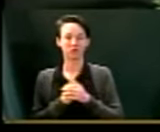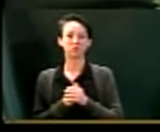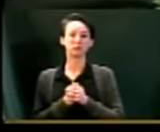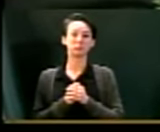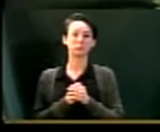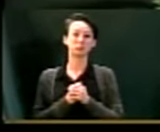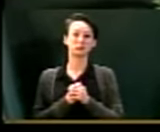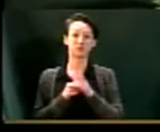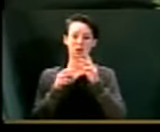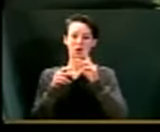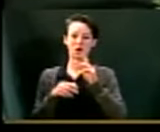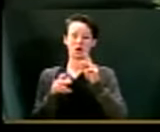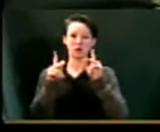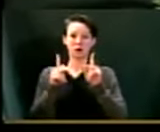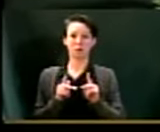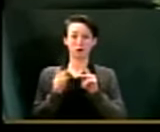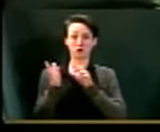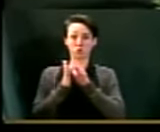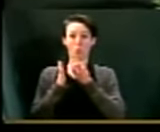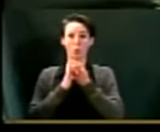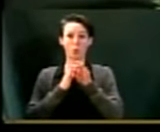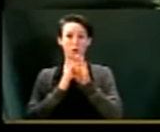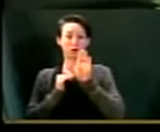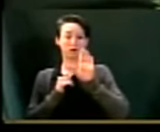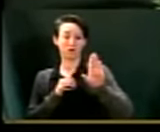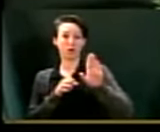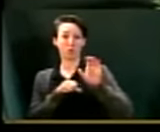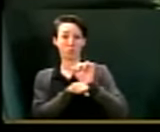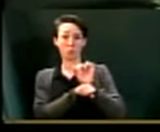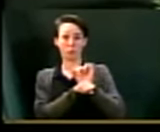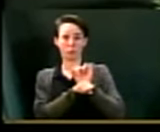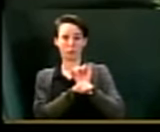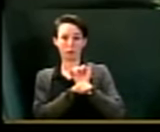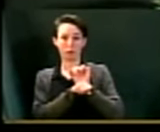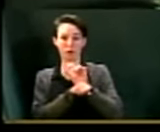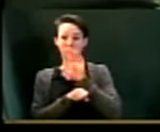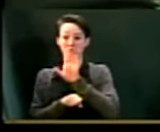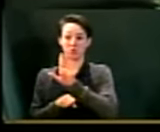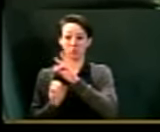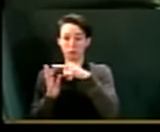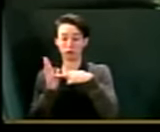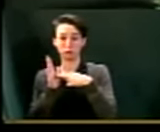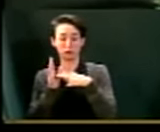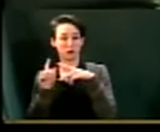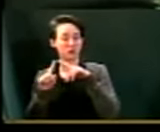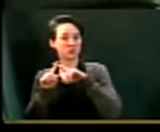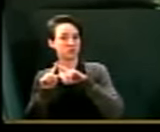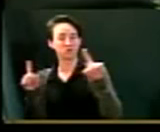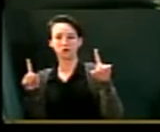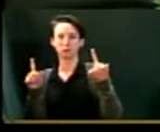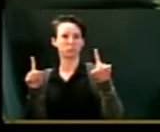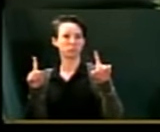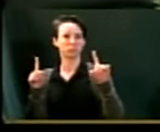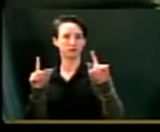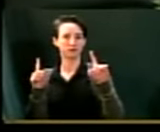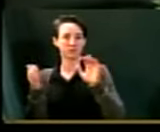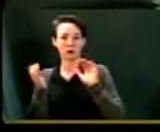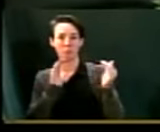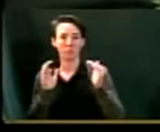So the person scoring their work has completely different guidelines from the person submitting the